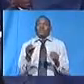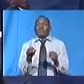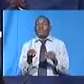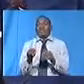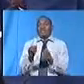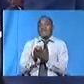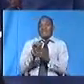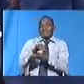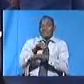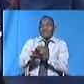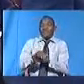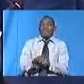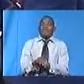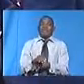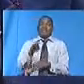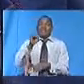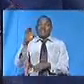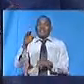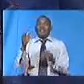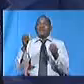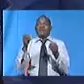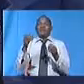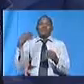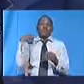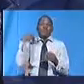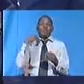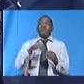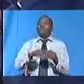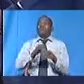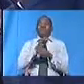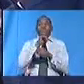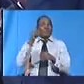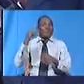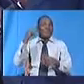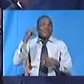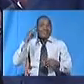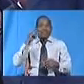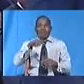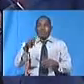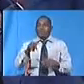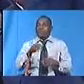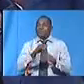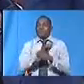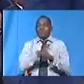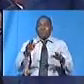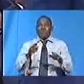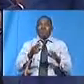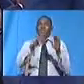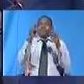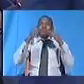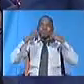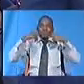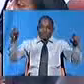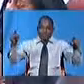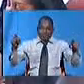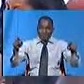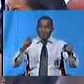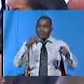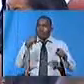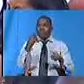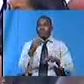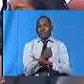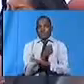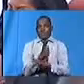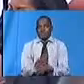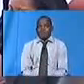same evening, Dr. Farijan proceeded to declare the results of the